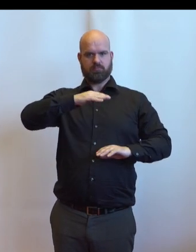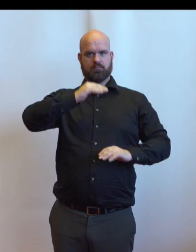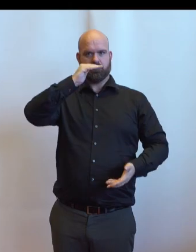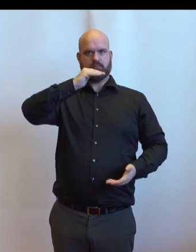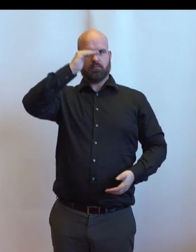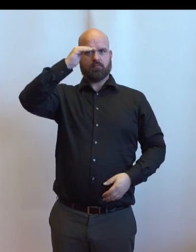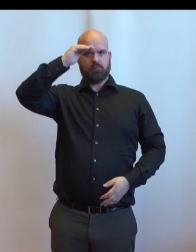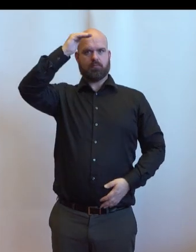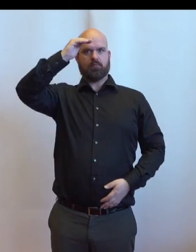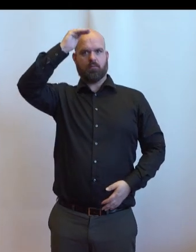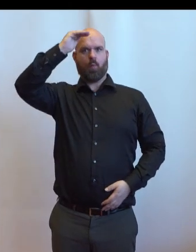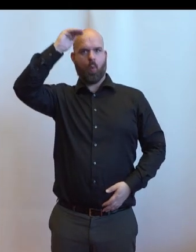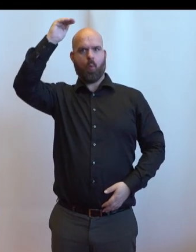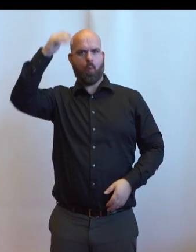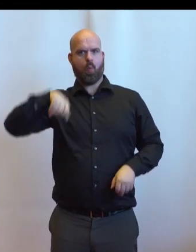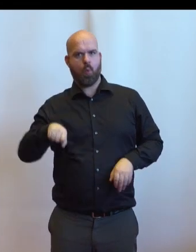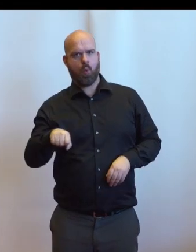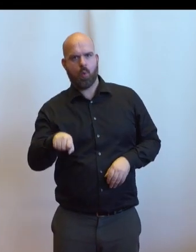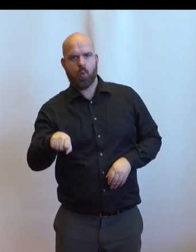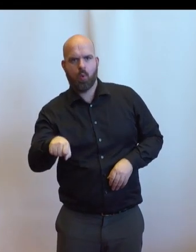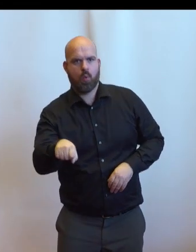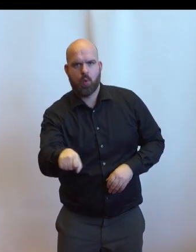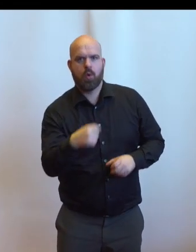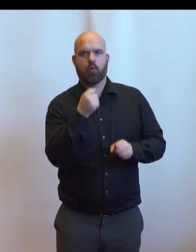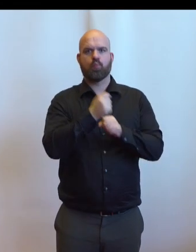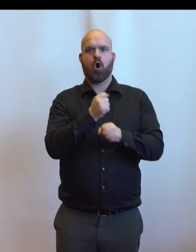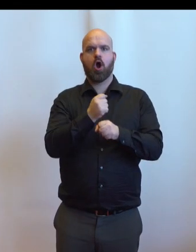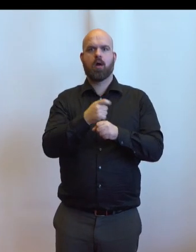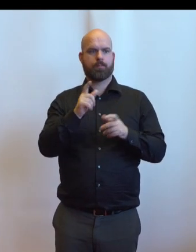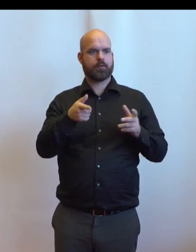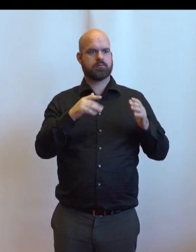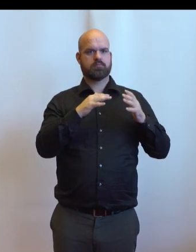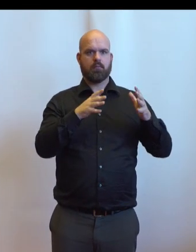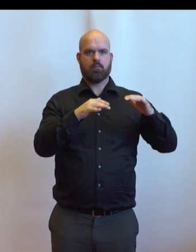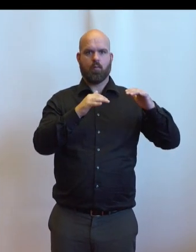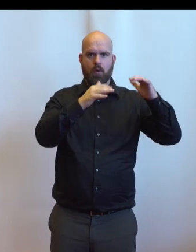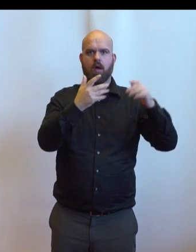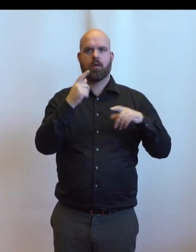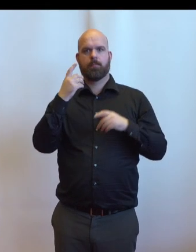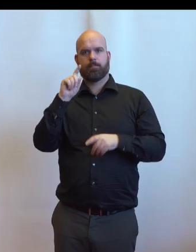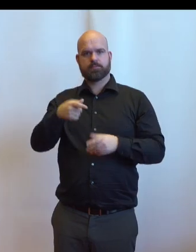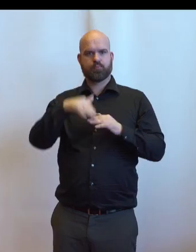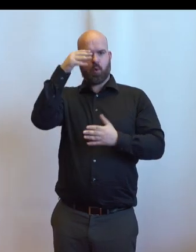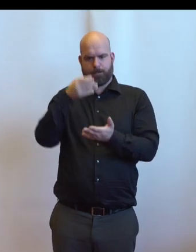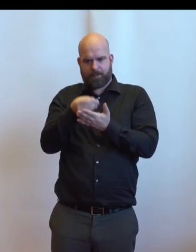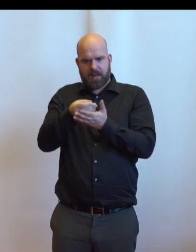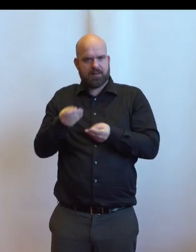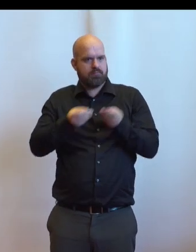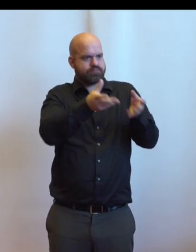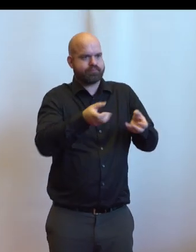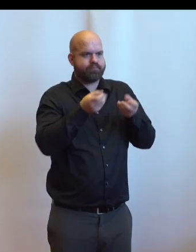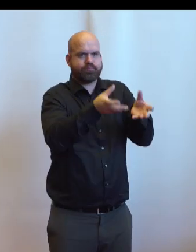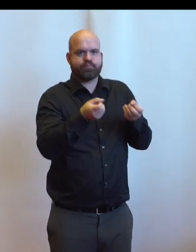of IT and services to people and organizations that also employ lots and lots of people. So whilst there